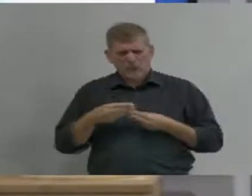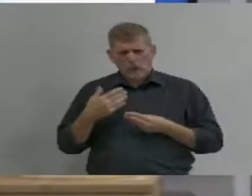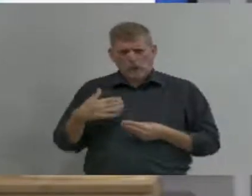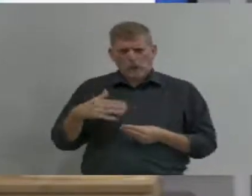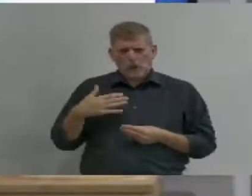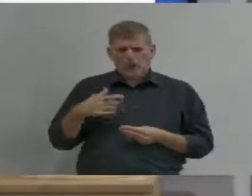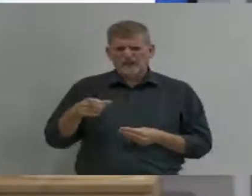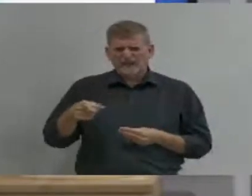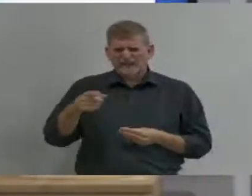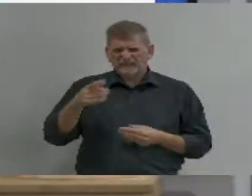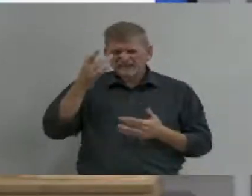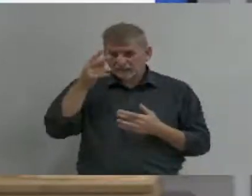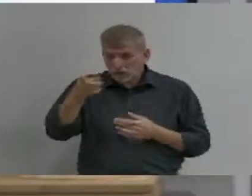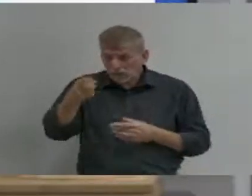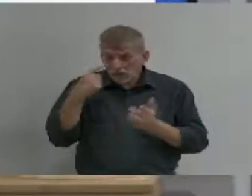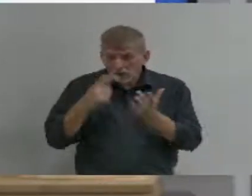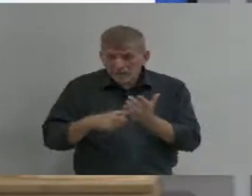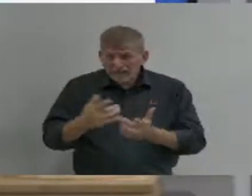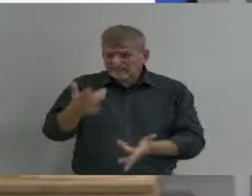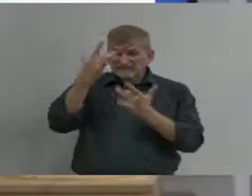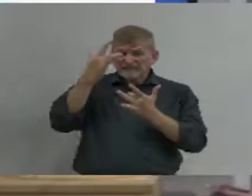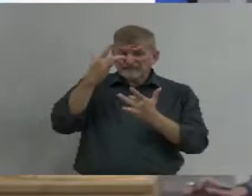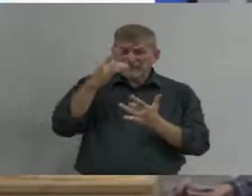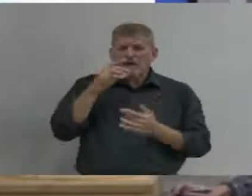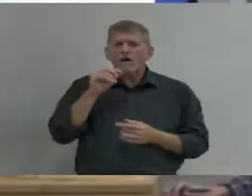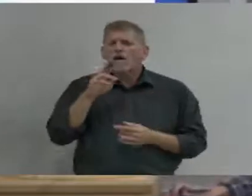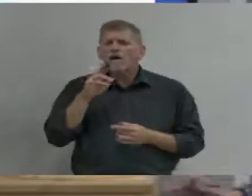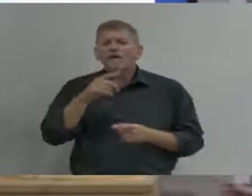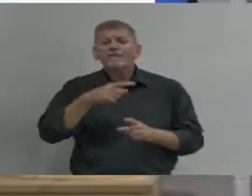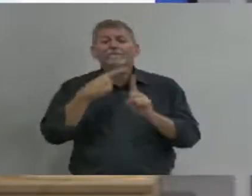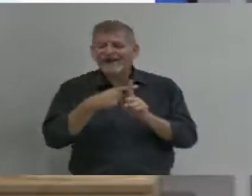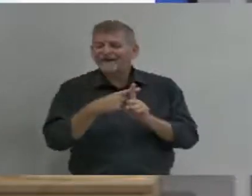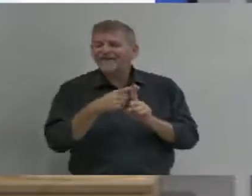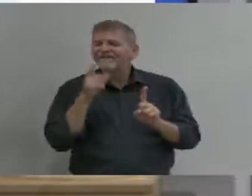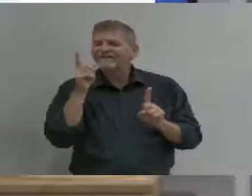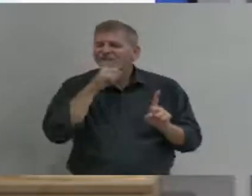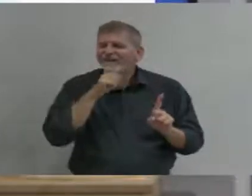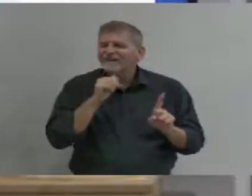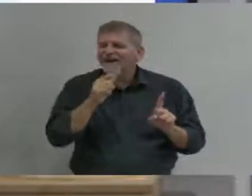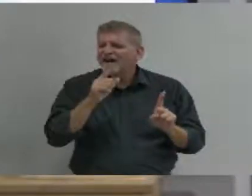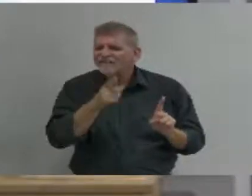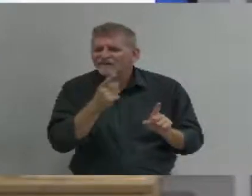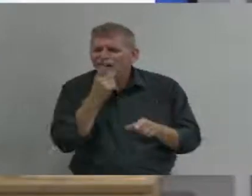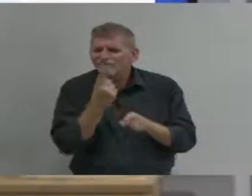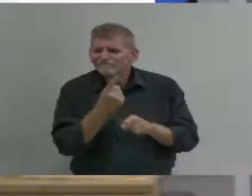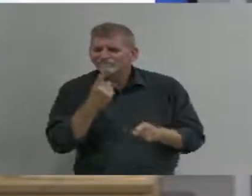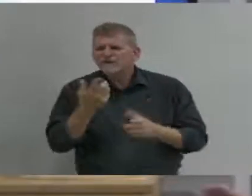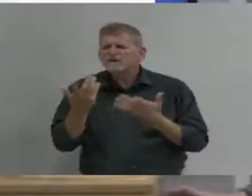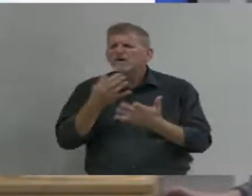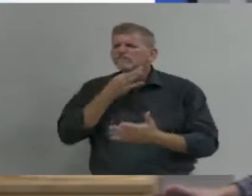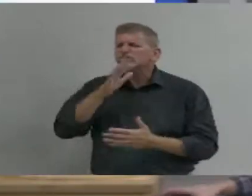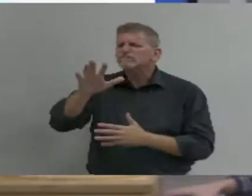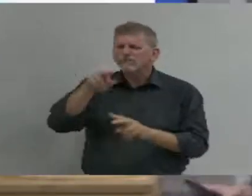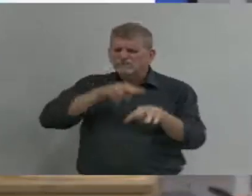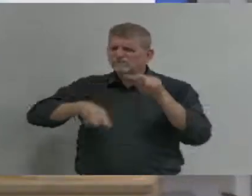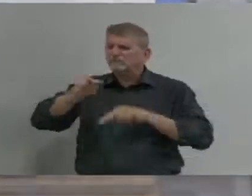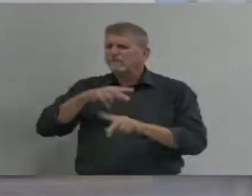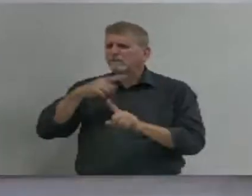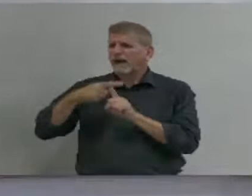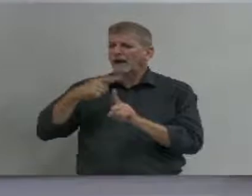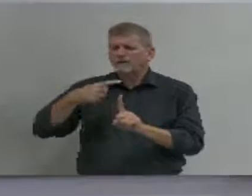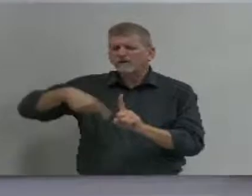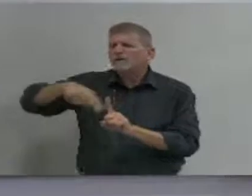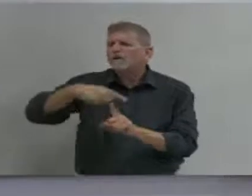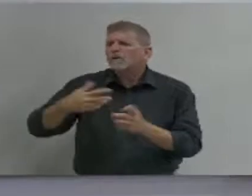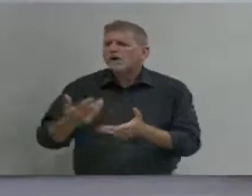positive paradox where you're checking people with a low incidence of disease and the false positives outnumber the true positives? So we've